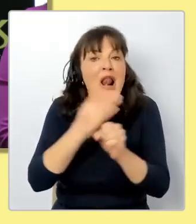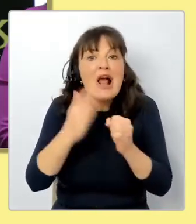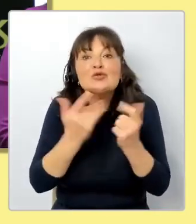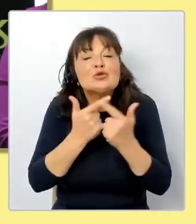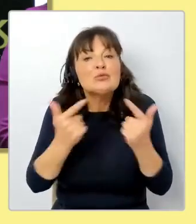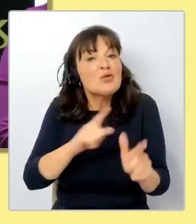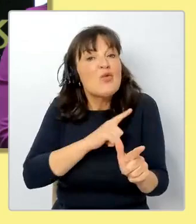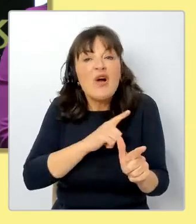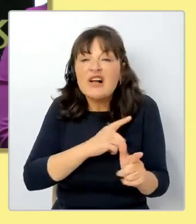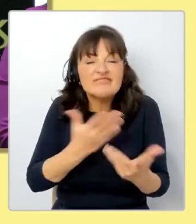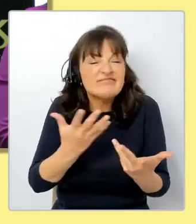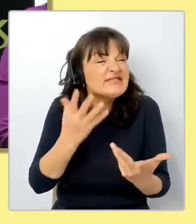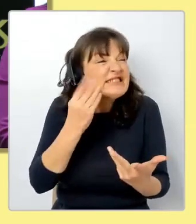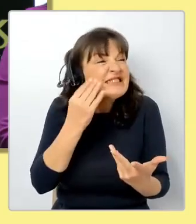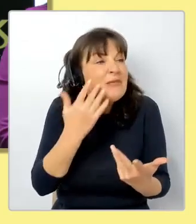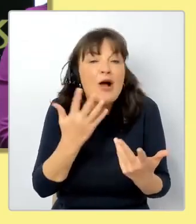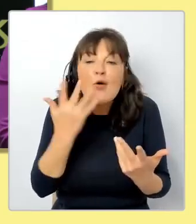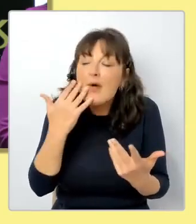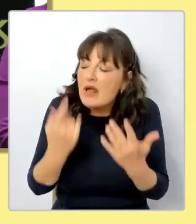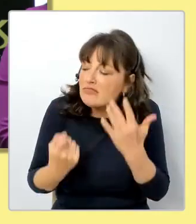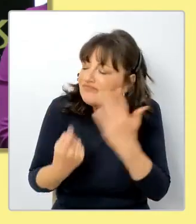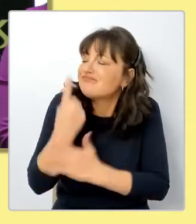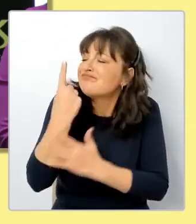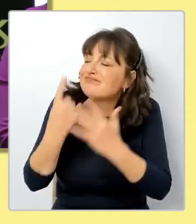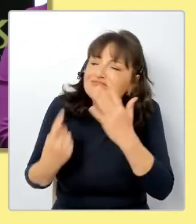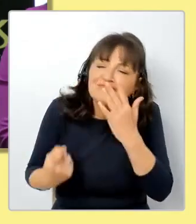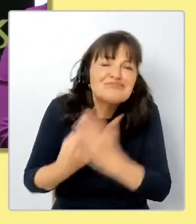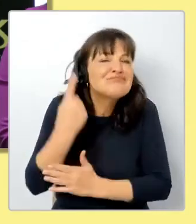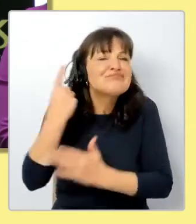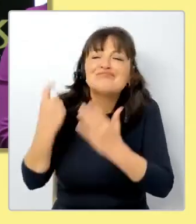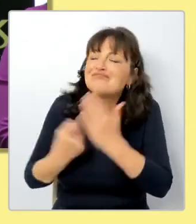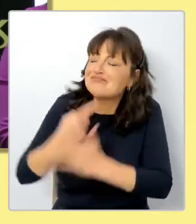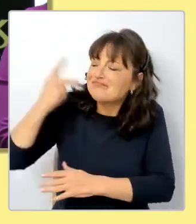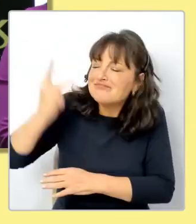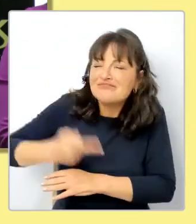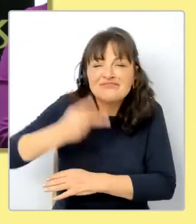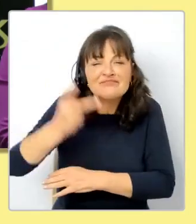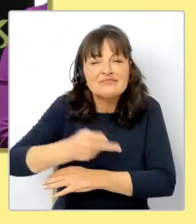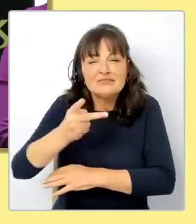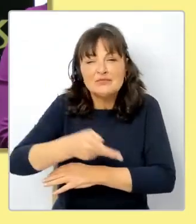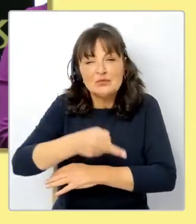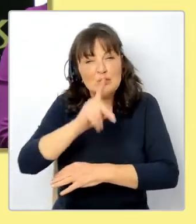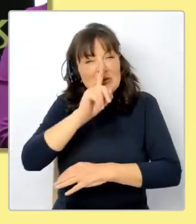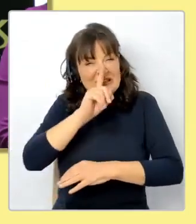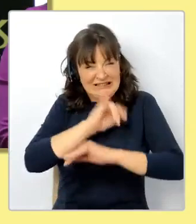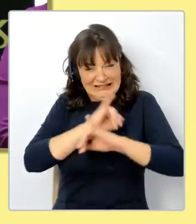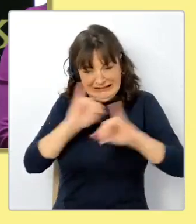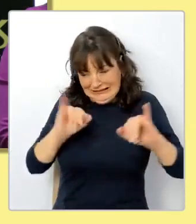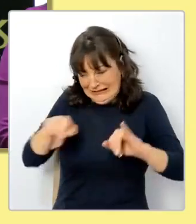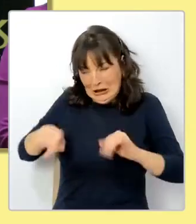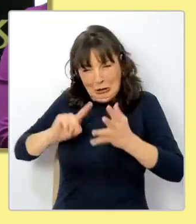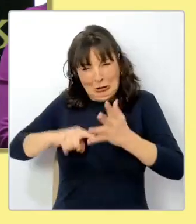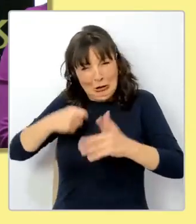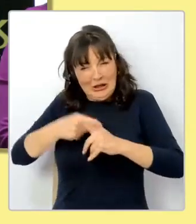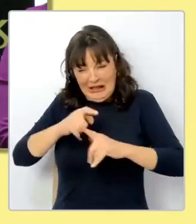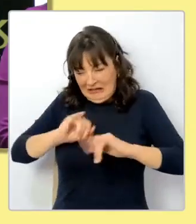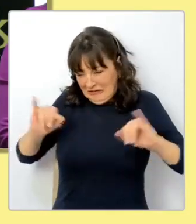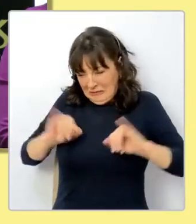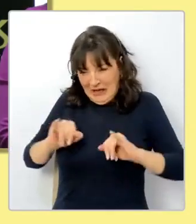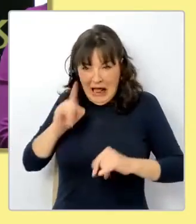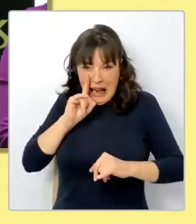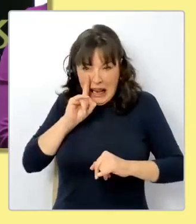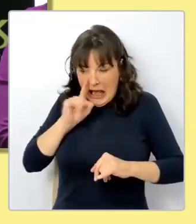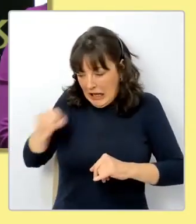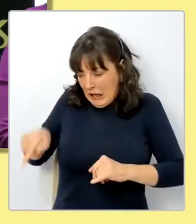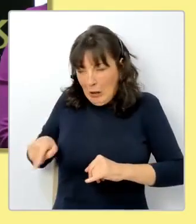time and time and time again, when we see the worst of the UK government, in George Square, we see the